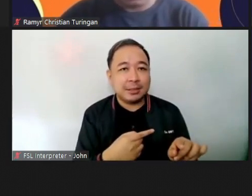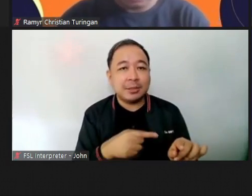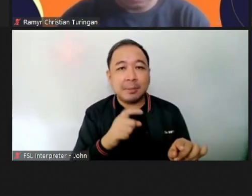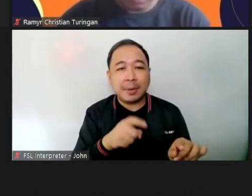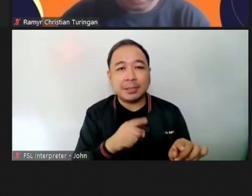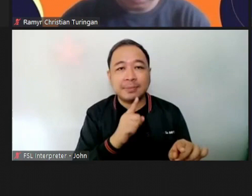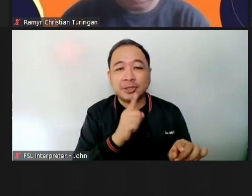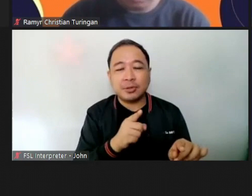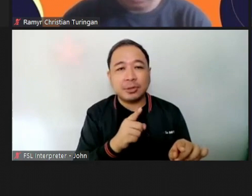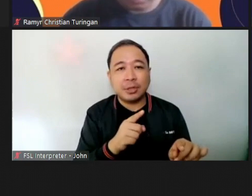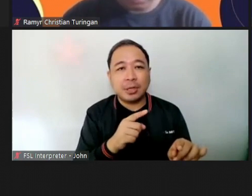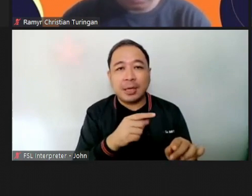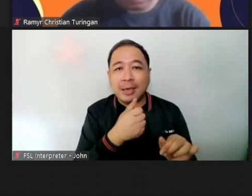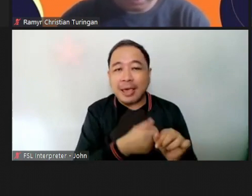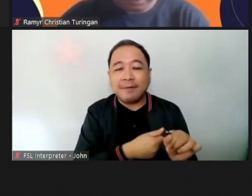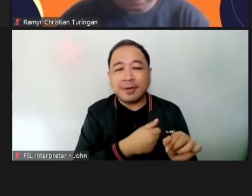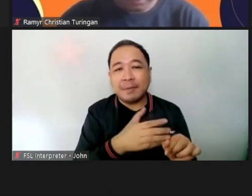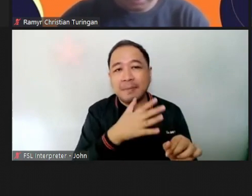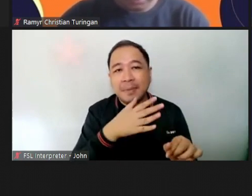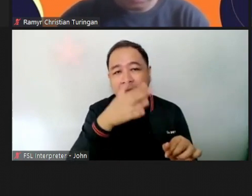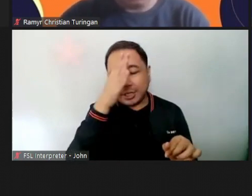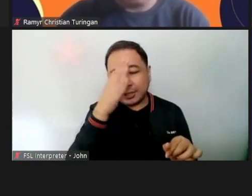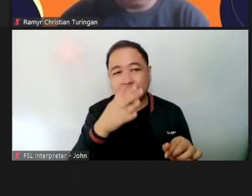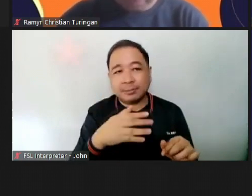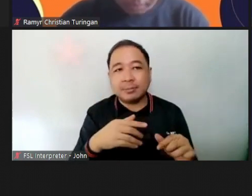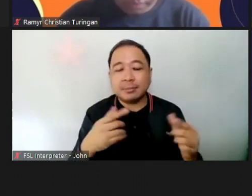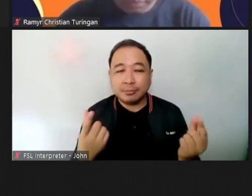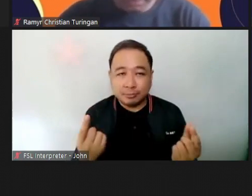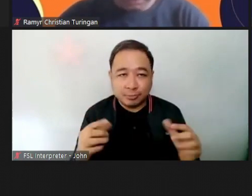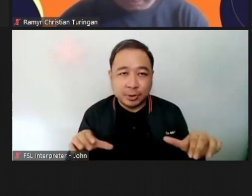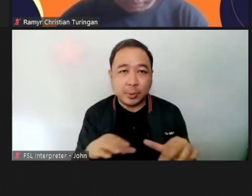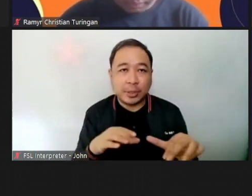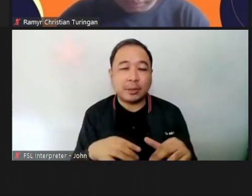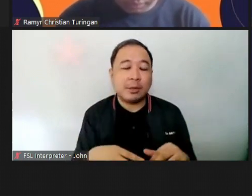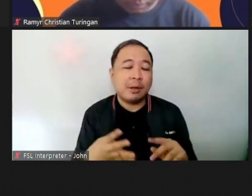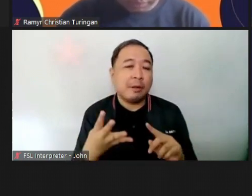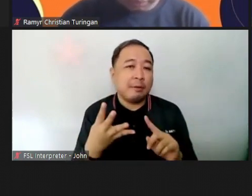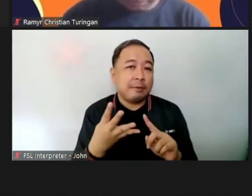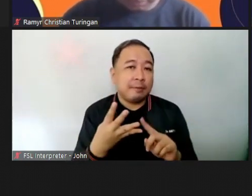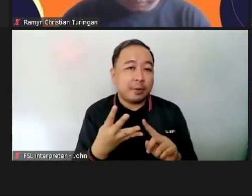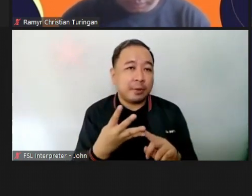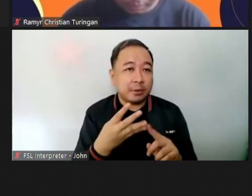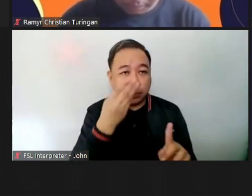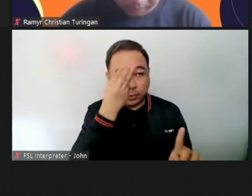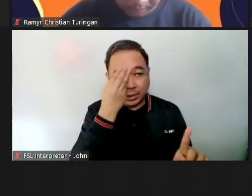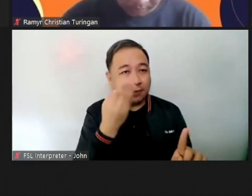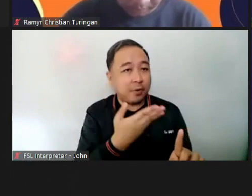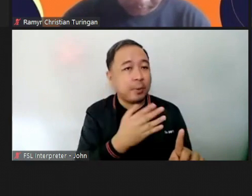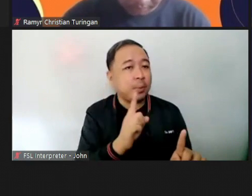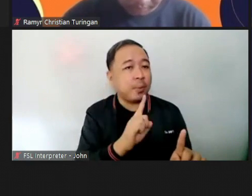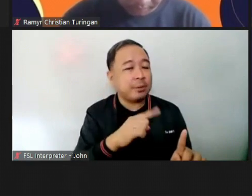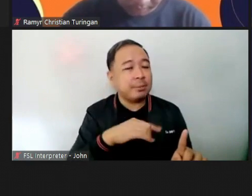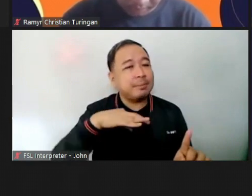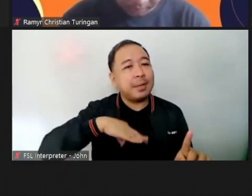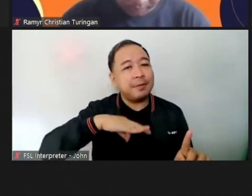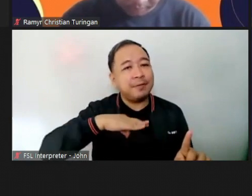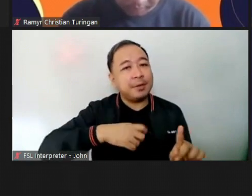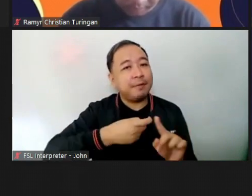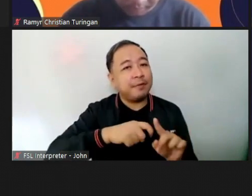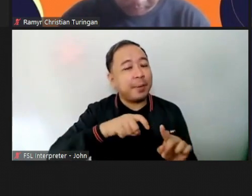that every parent does, diba? And lastly, inform them of what they can learn sa activity na yon. If they